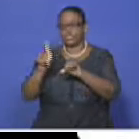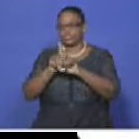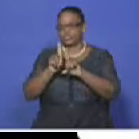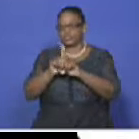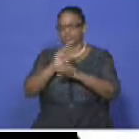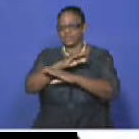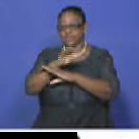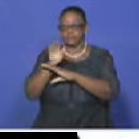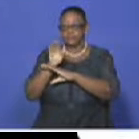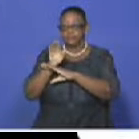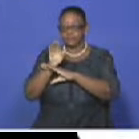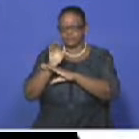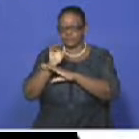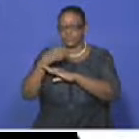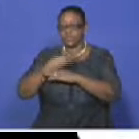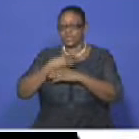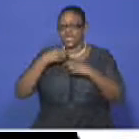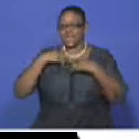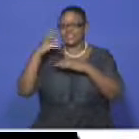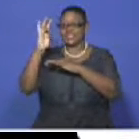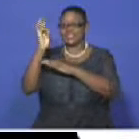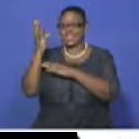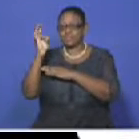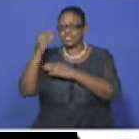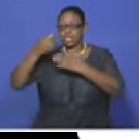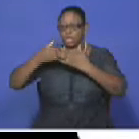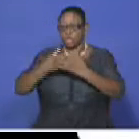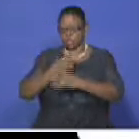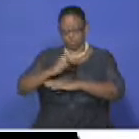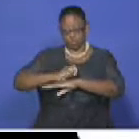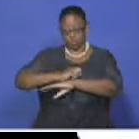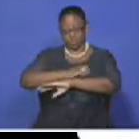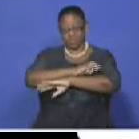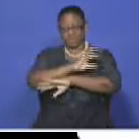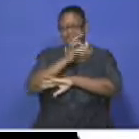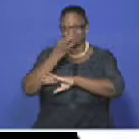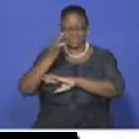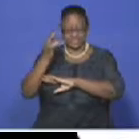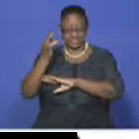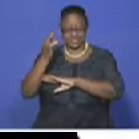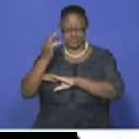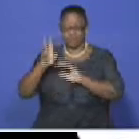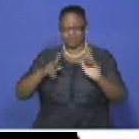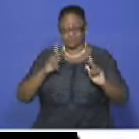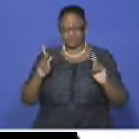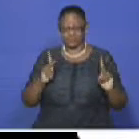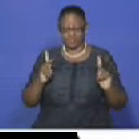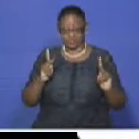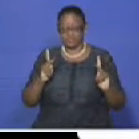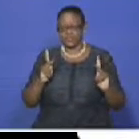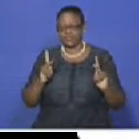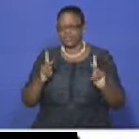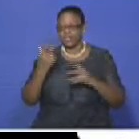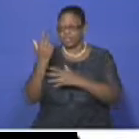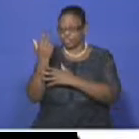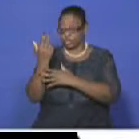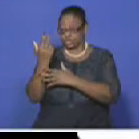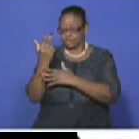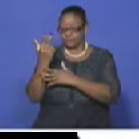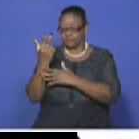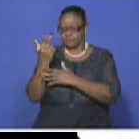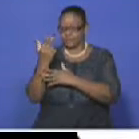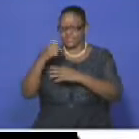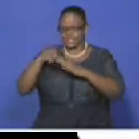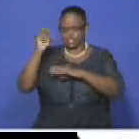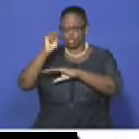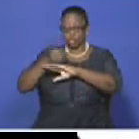Making news tonight, the country recording 17 new cases of COVID-19 according to the Ministry of Health's latest dashboard. 13 of the cases